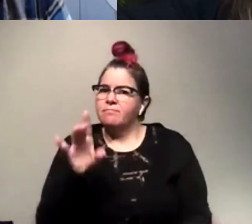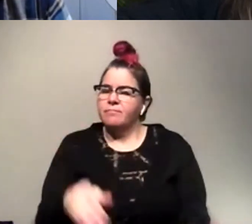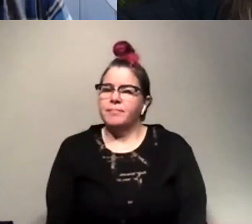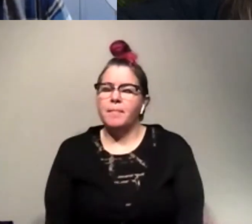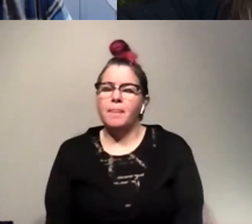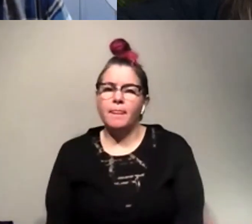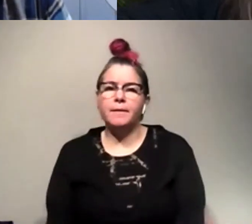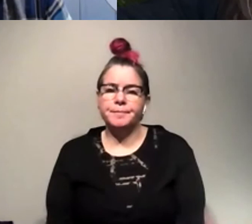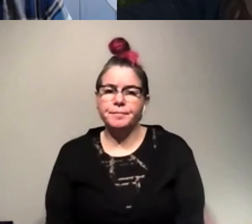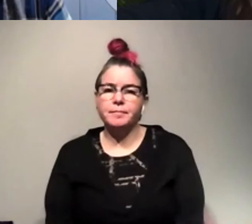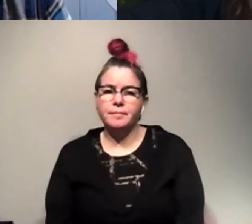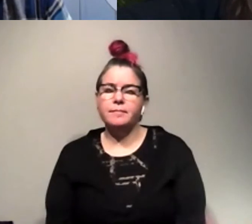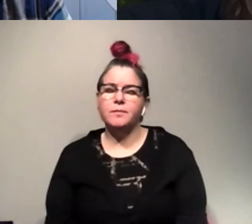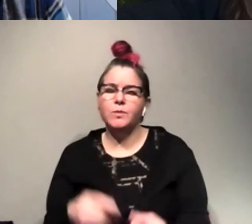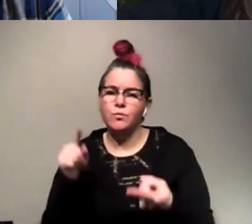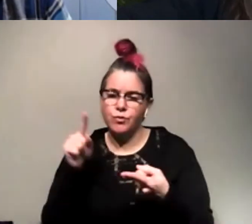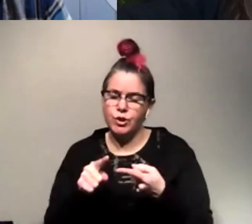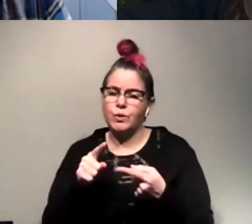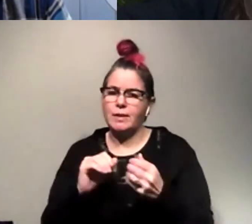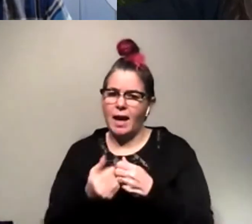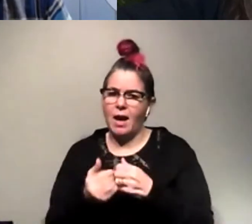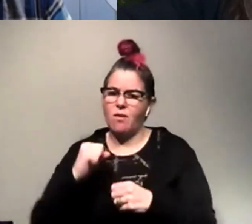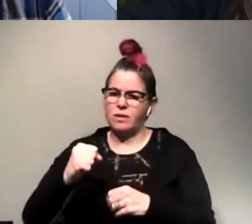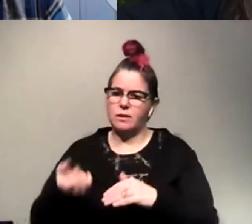to reduce the rate of antibiotic resistance, is just